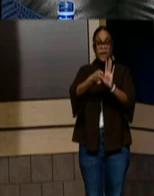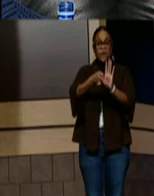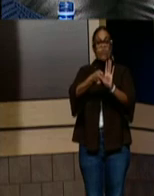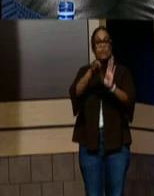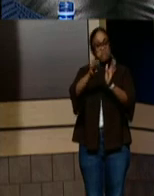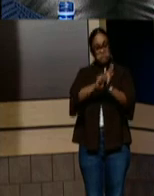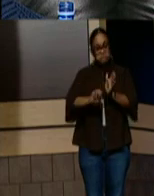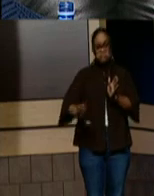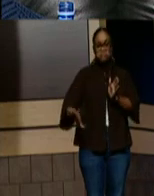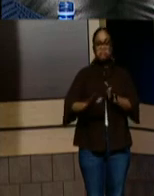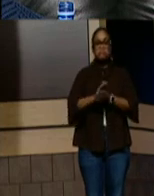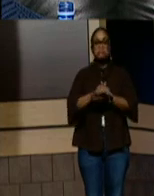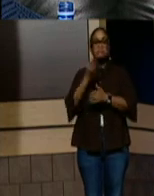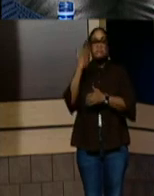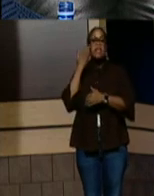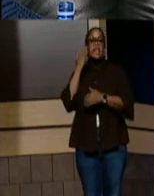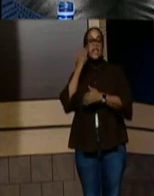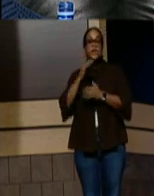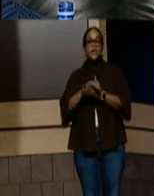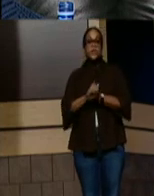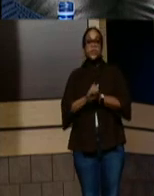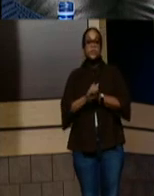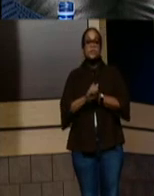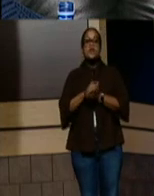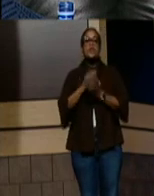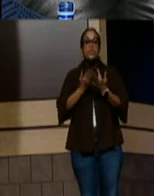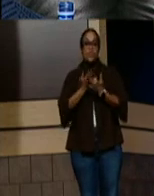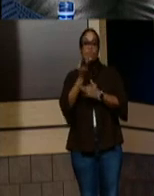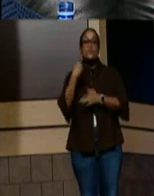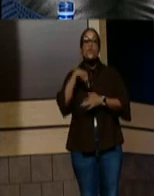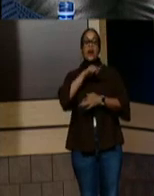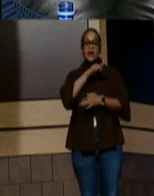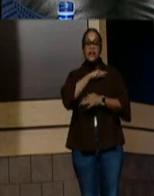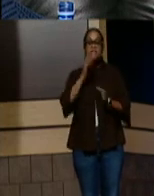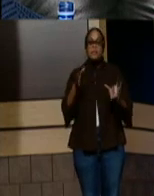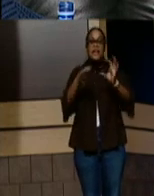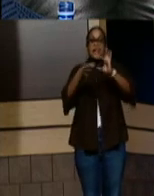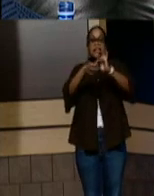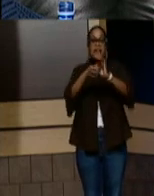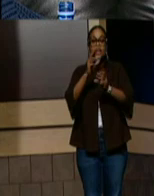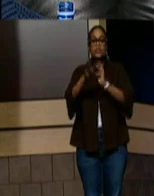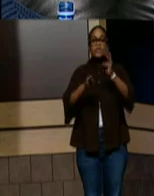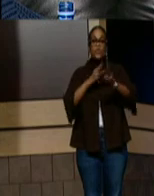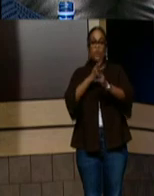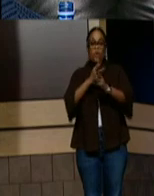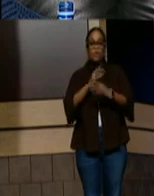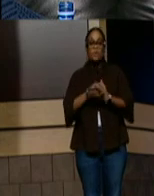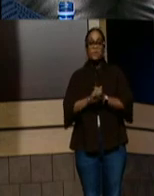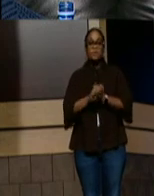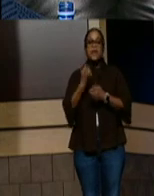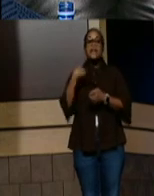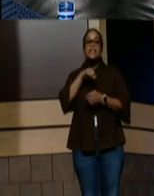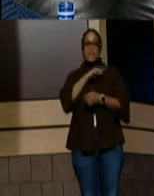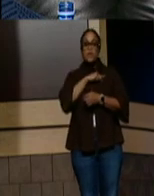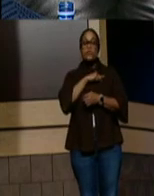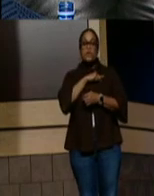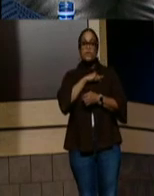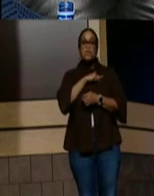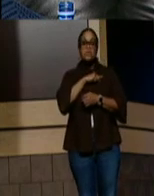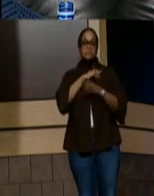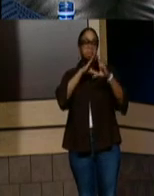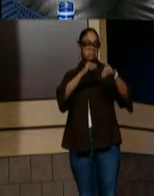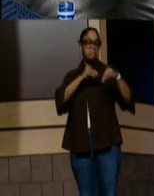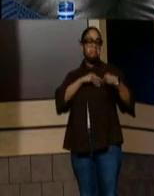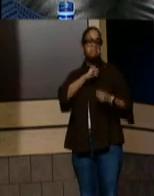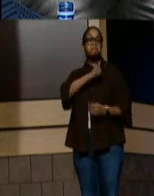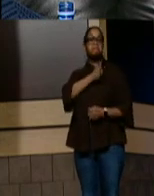Yeah. And he knew that through us being associated in the world, that we were going to take on some of the